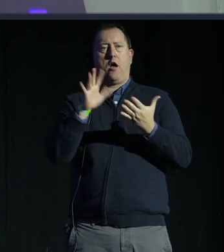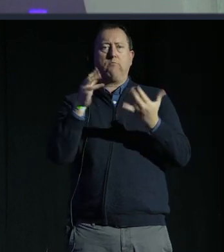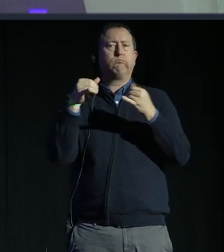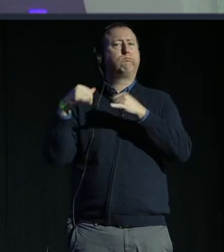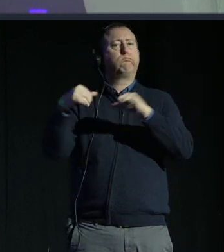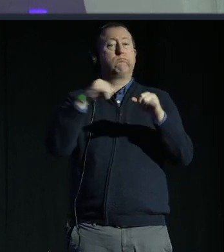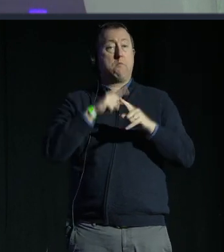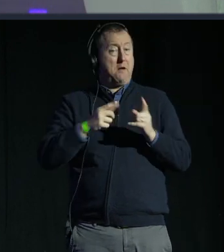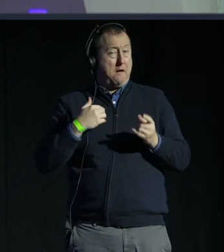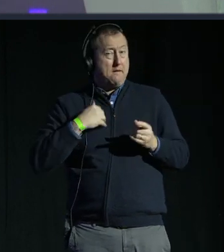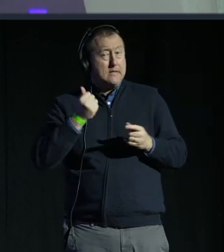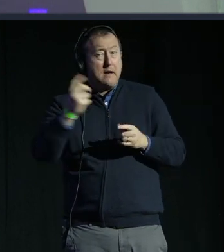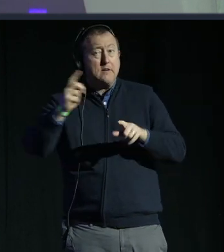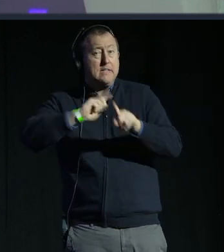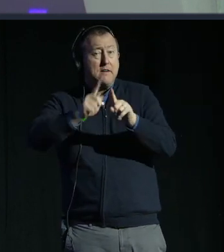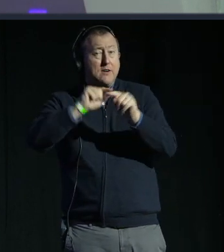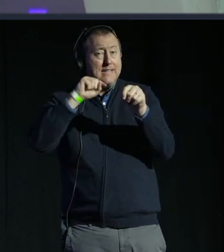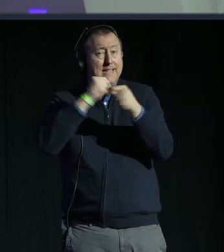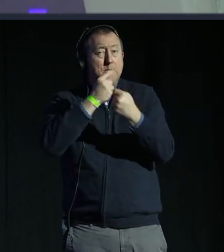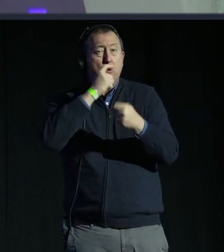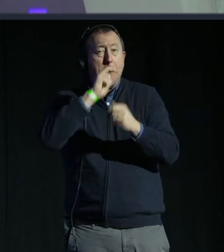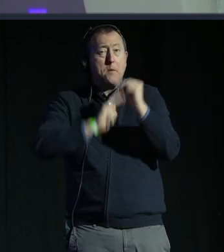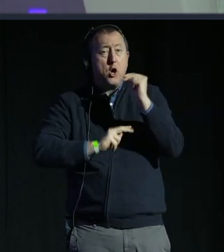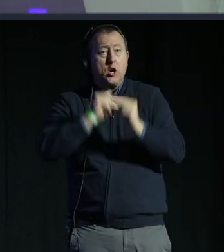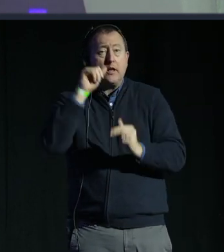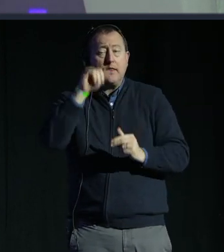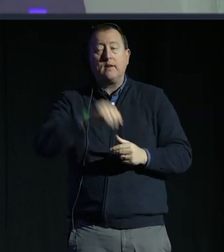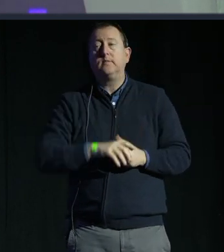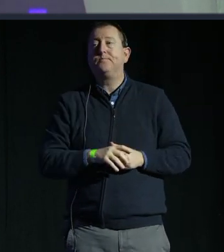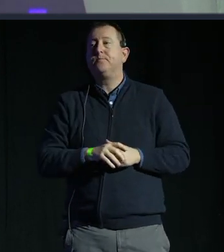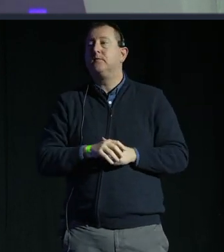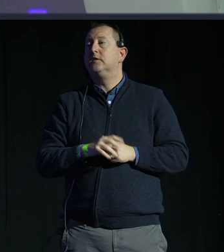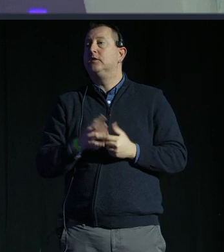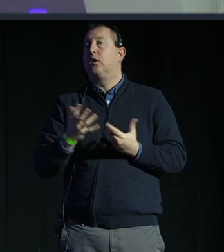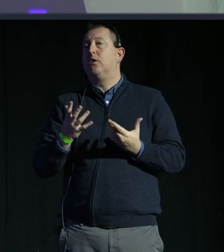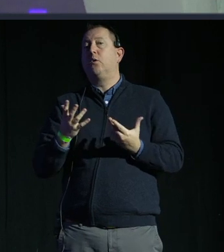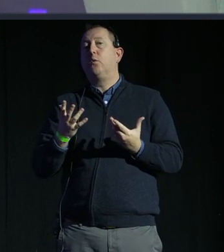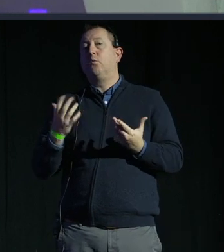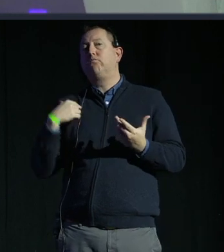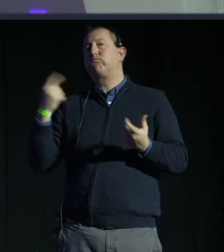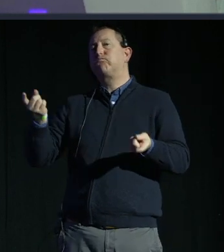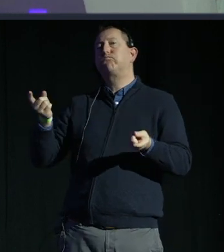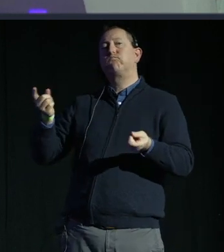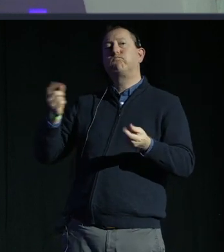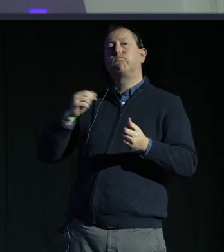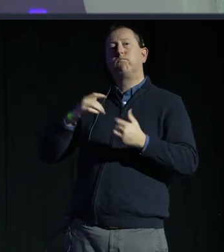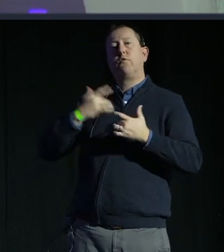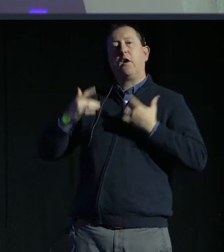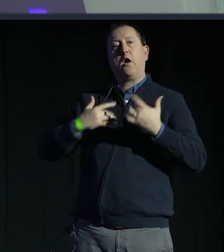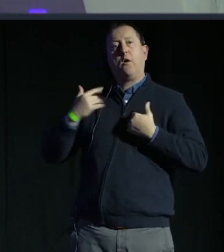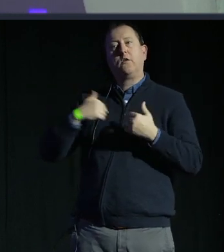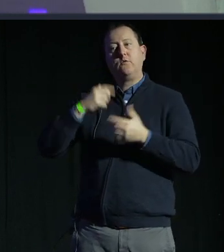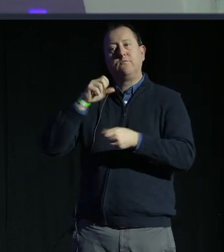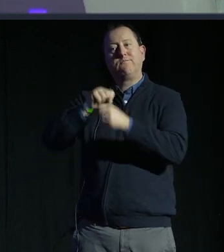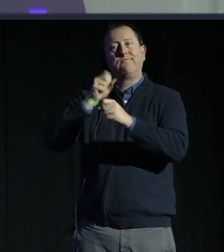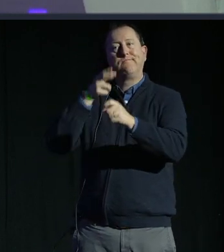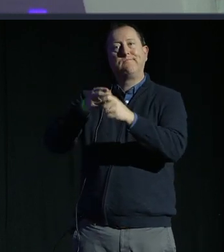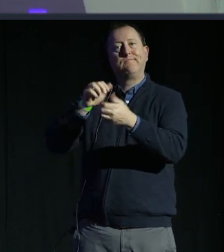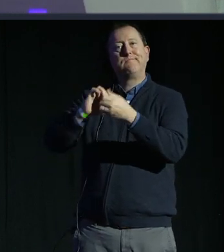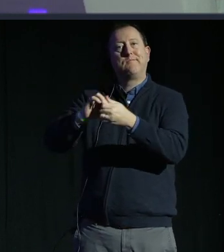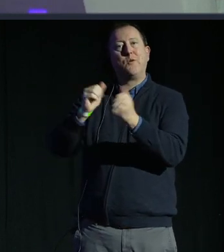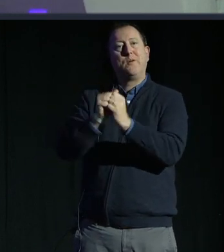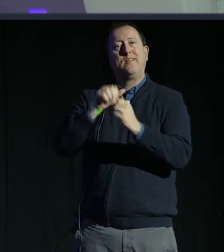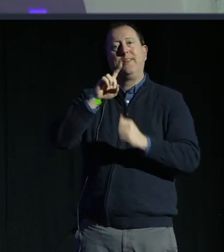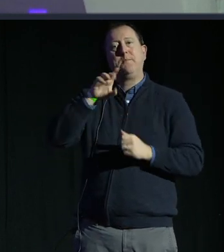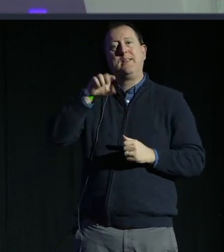you have multiple teams that are building these out? And so we've been really thrilled over the last couple months to be able to partner with DBT Labs.